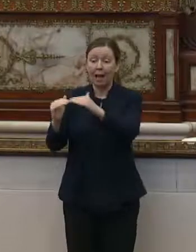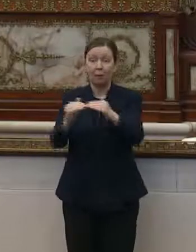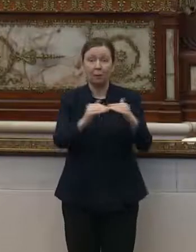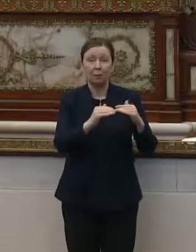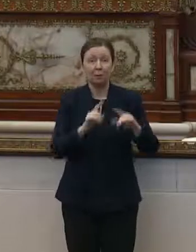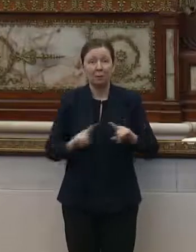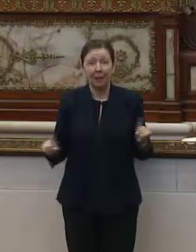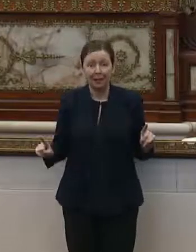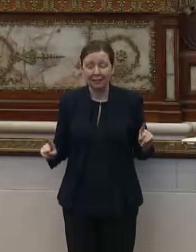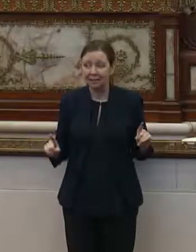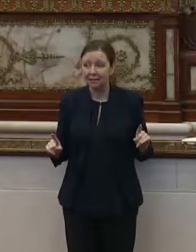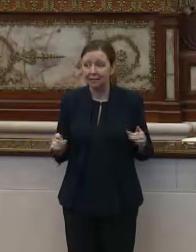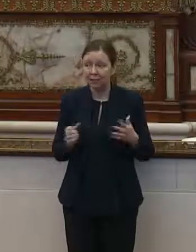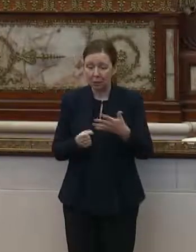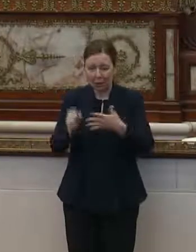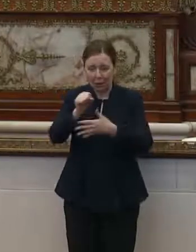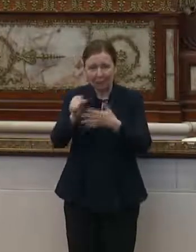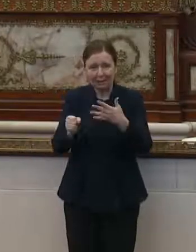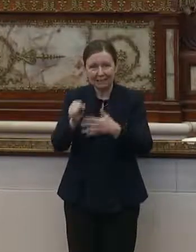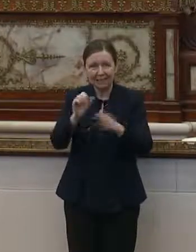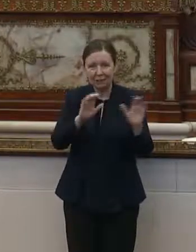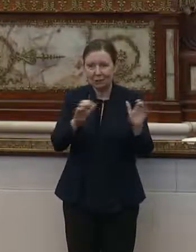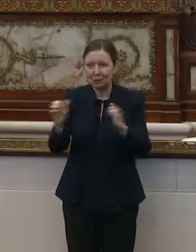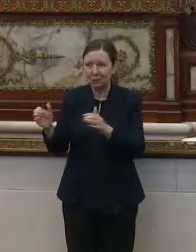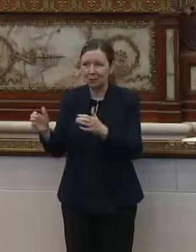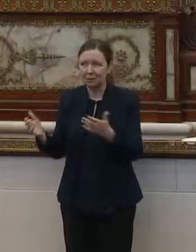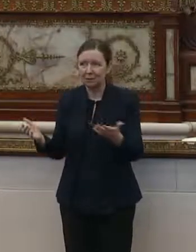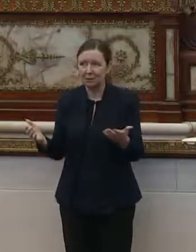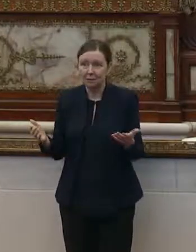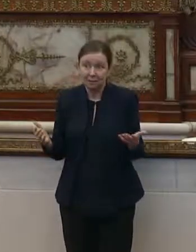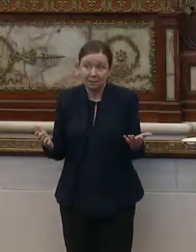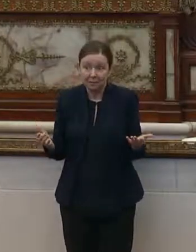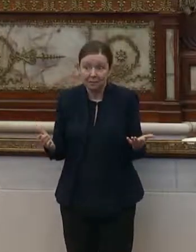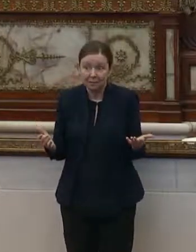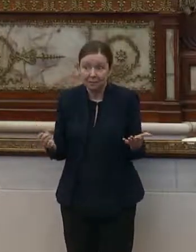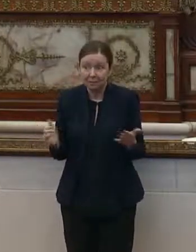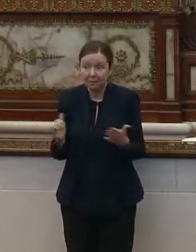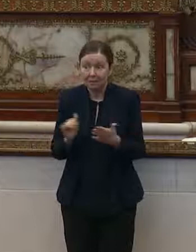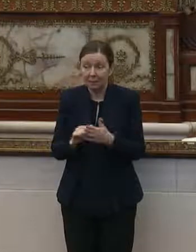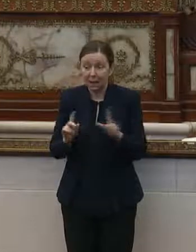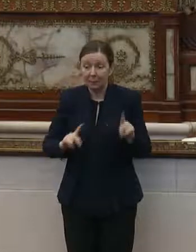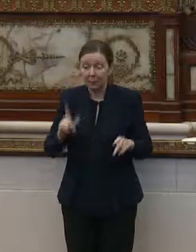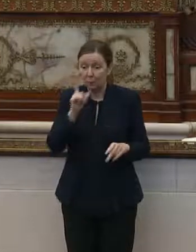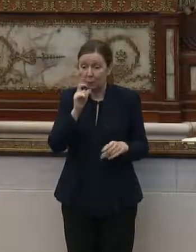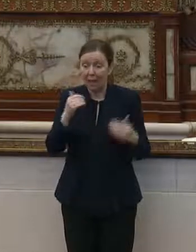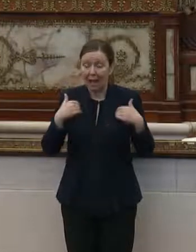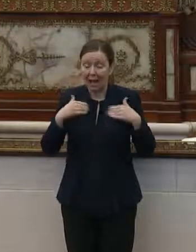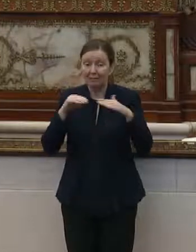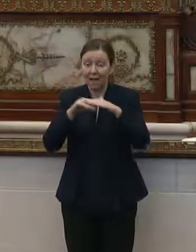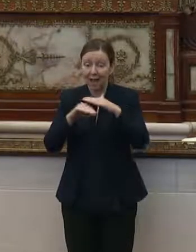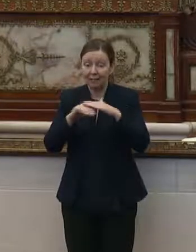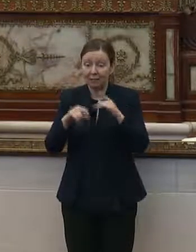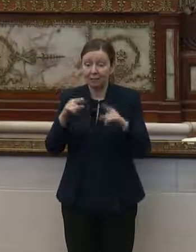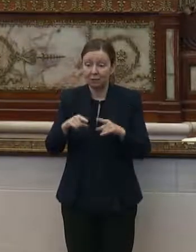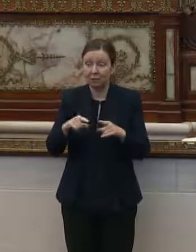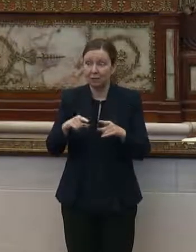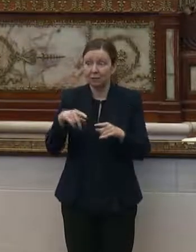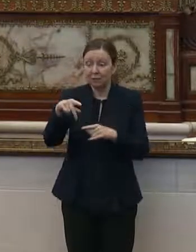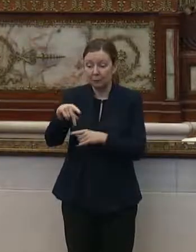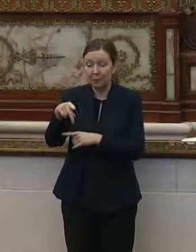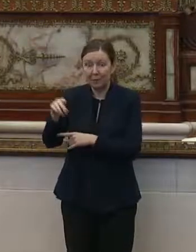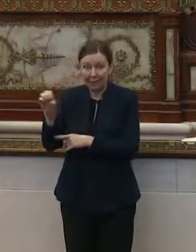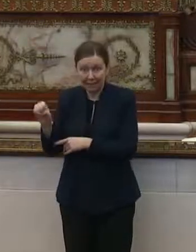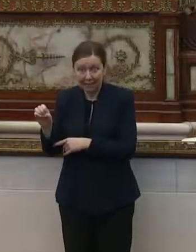the other hand, the prioritization of, I would argue, that people who have access to PPE and are